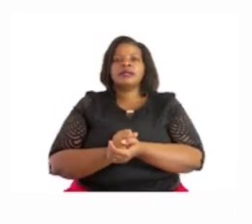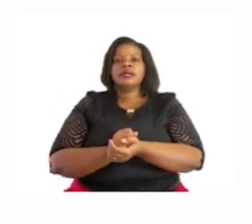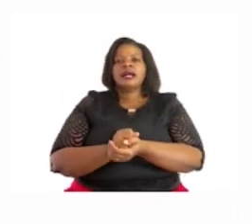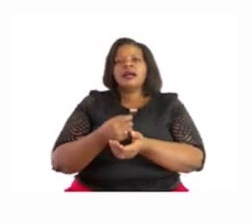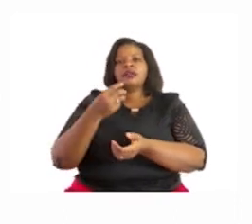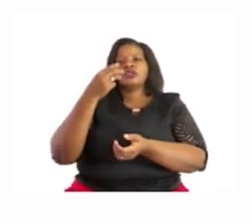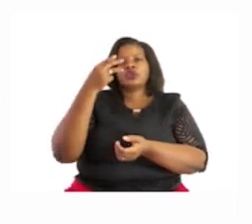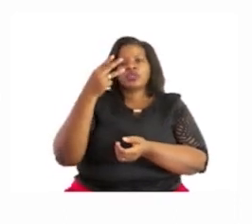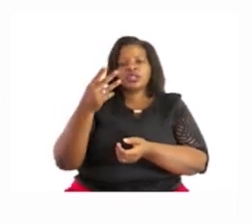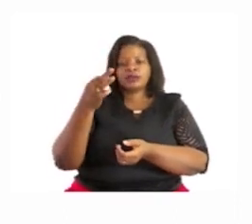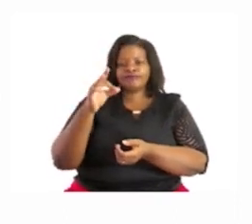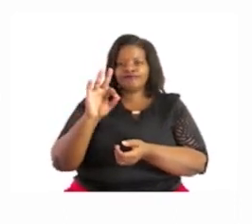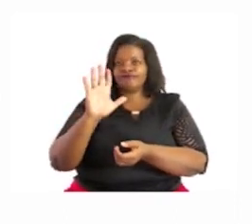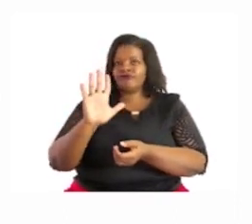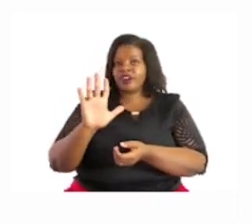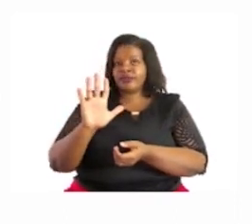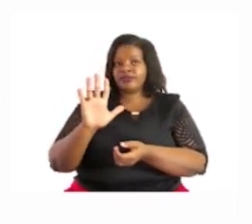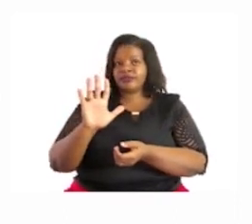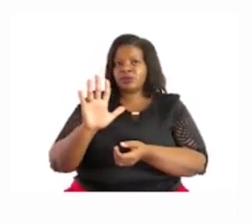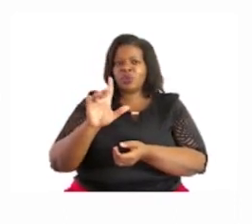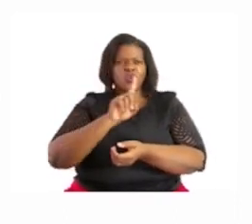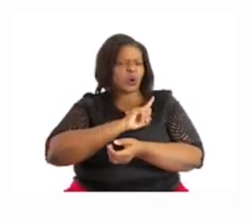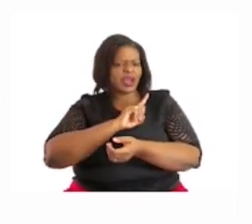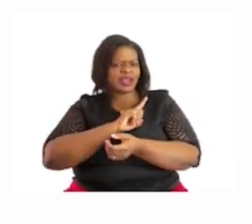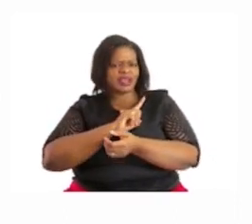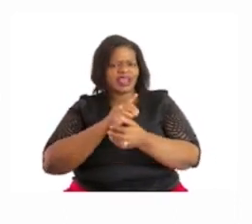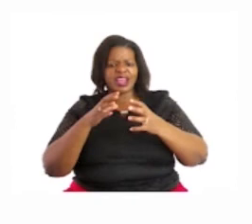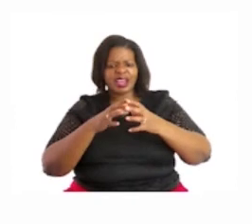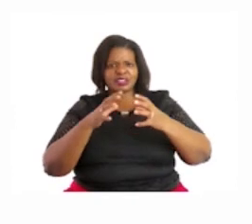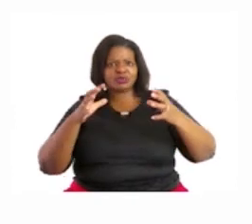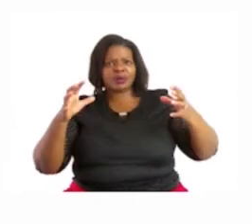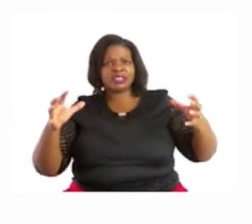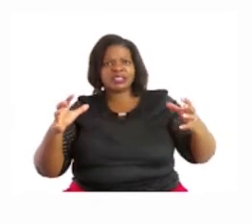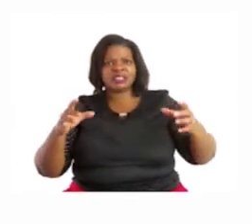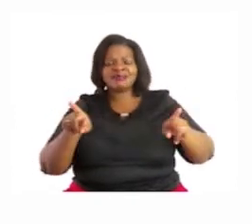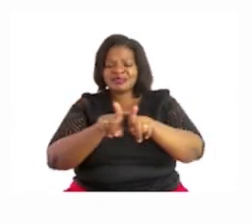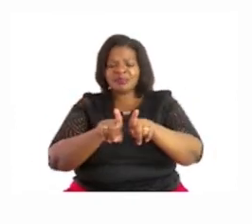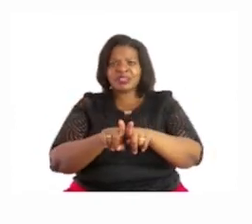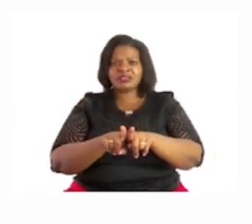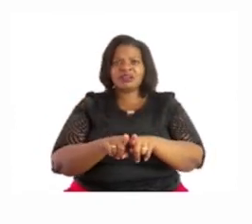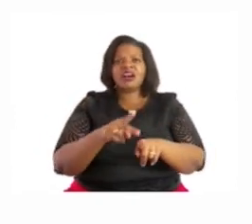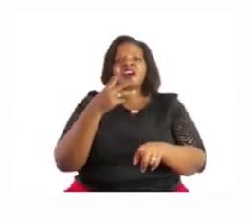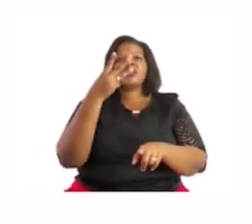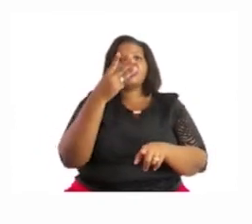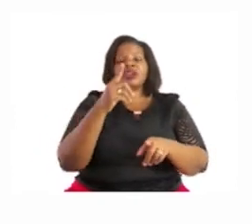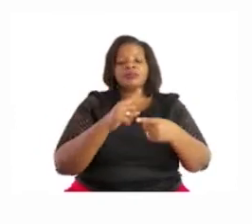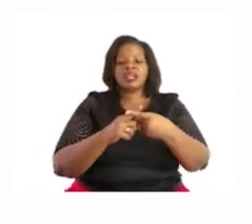395. Why can't we expand it as 3 plus